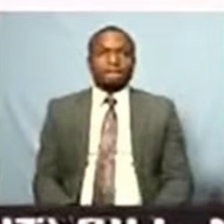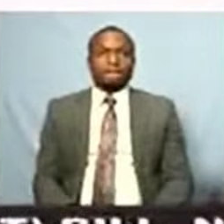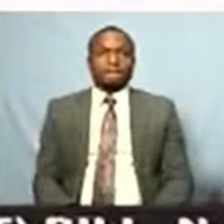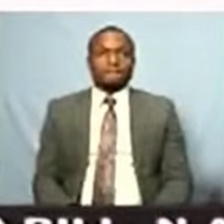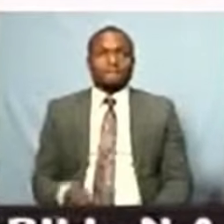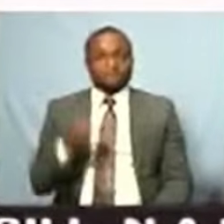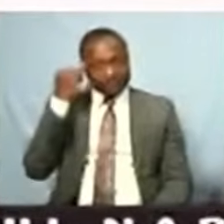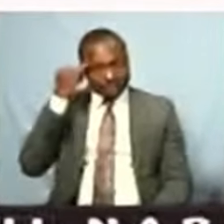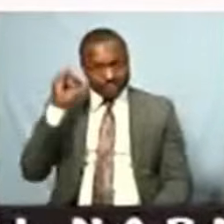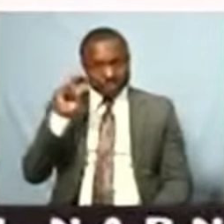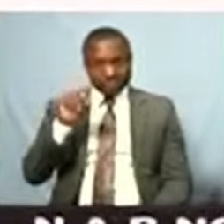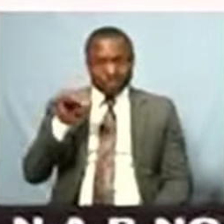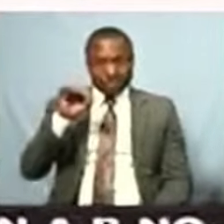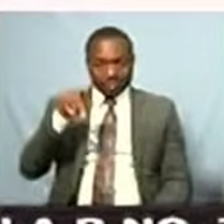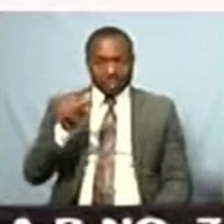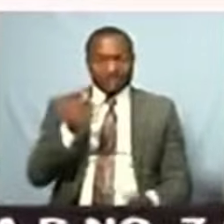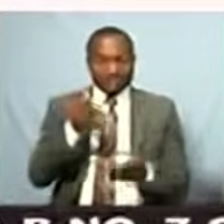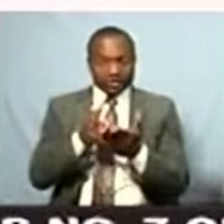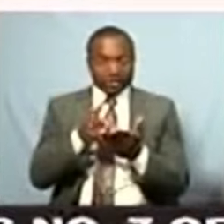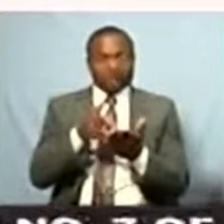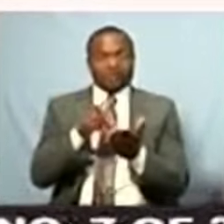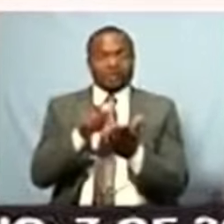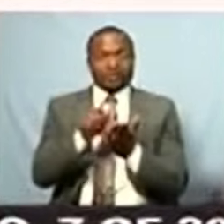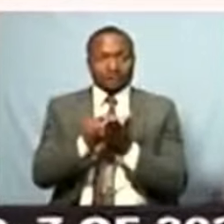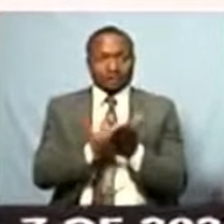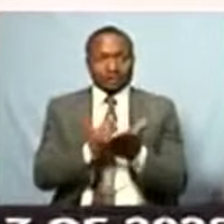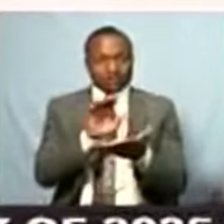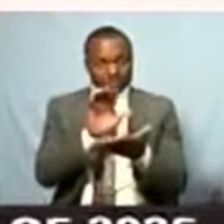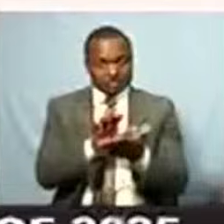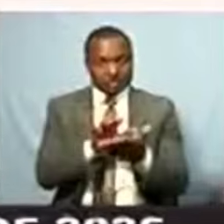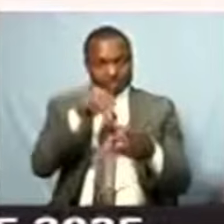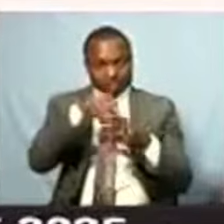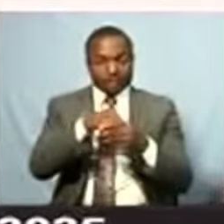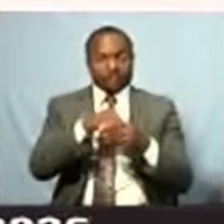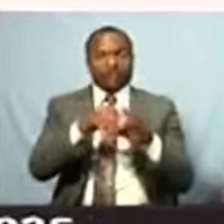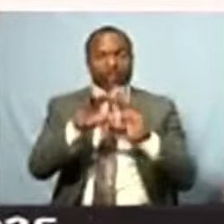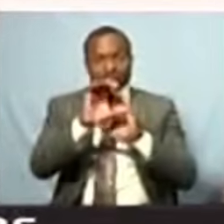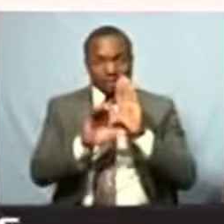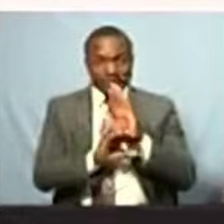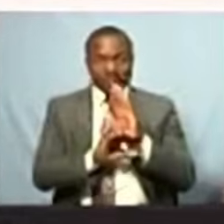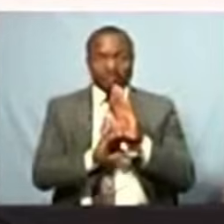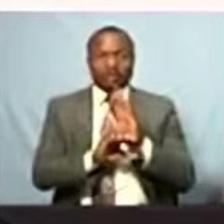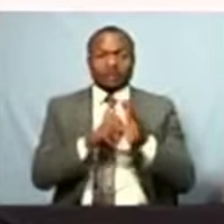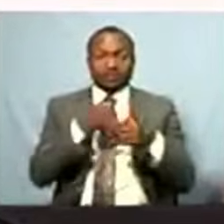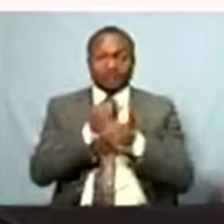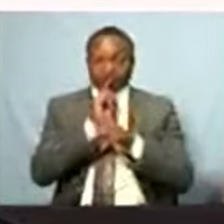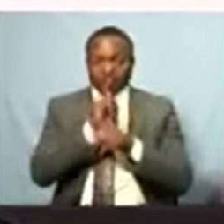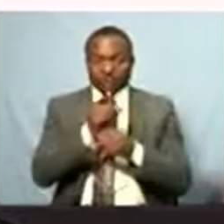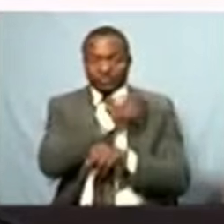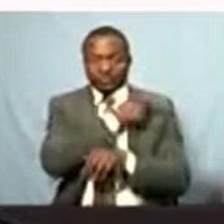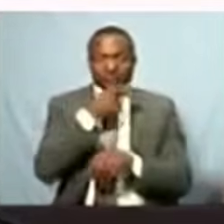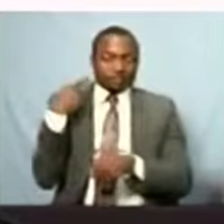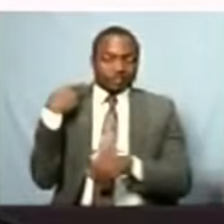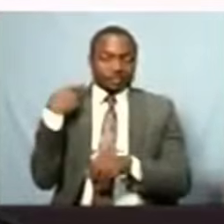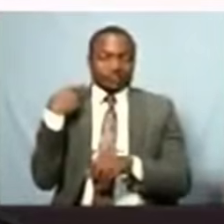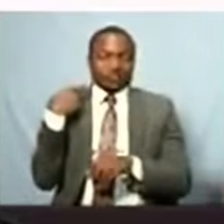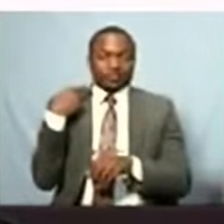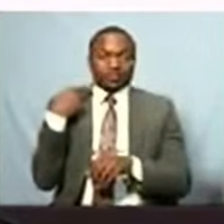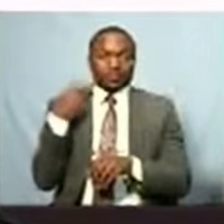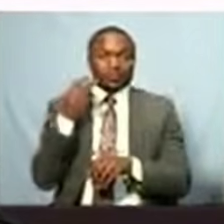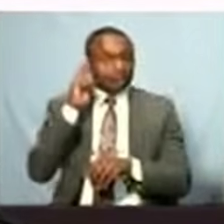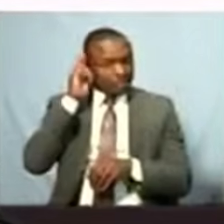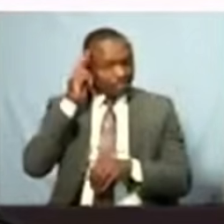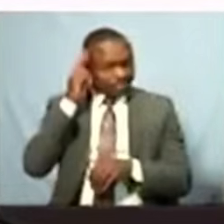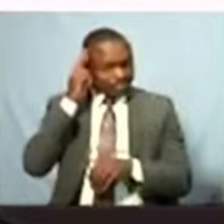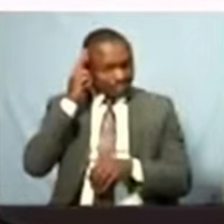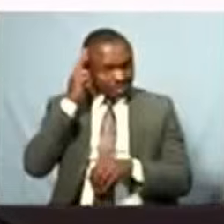the view of NIPA is that this provision exists in the current constitution and is meant to ensure that parliament objectively and reasonably